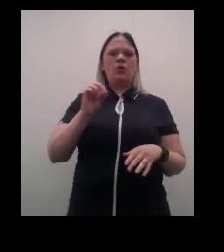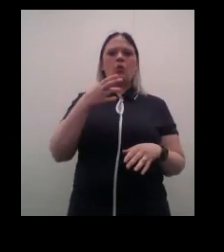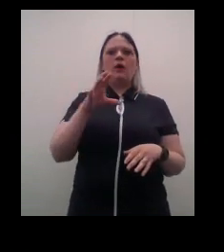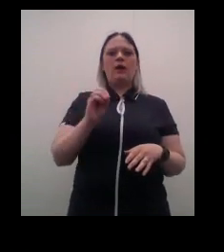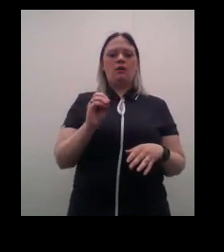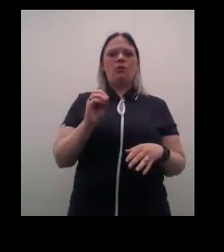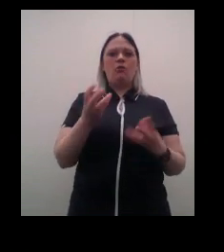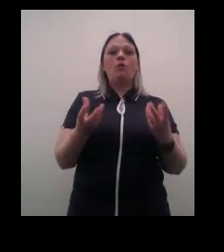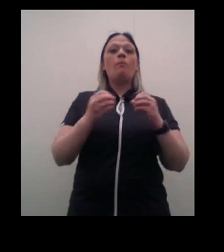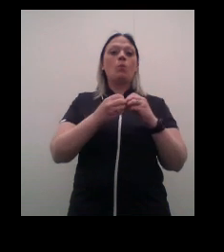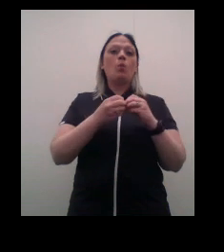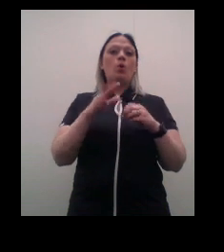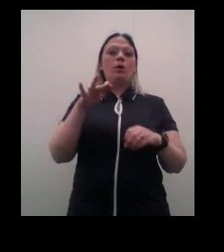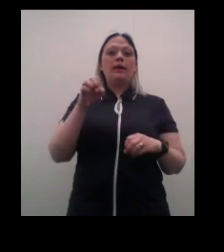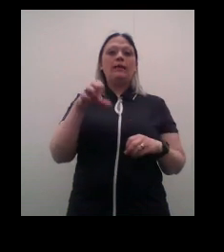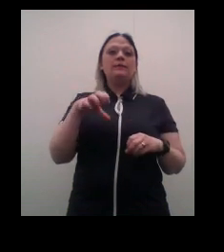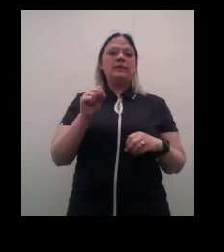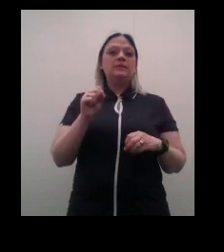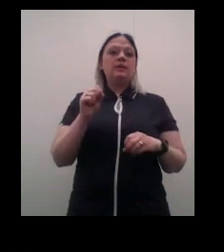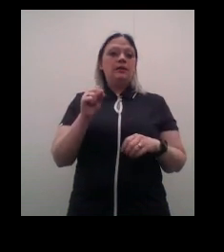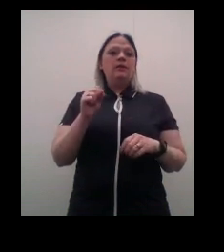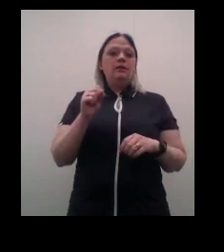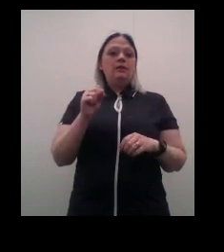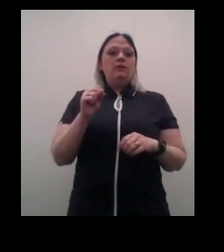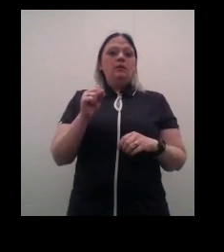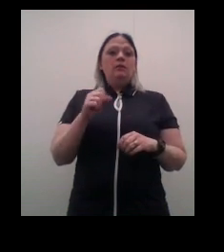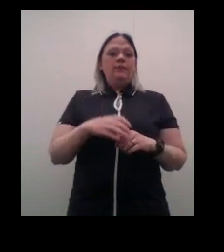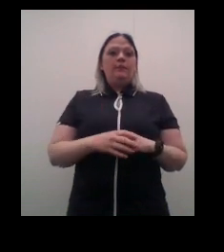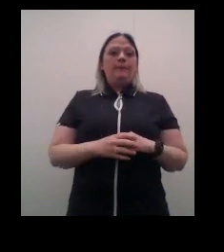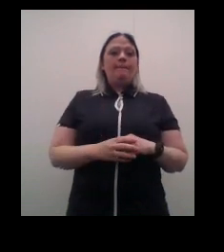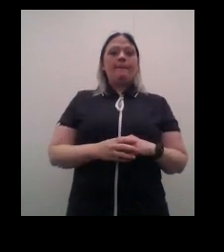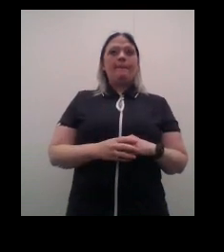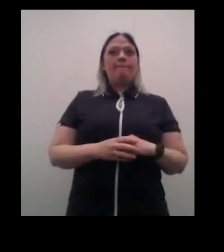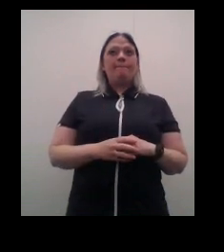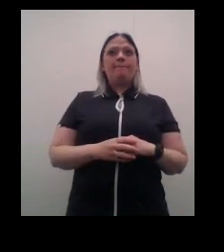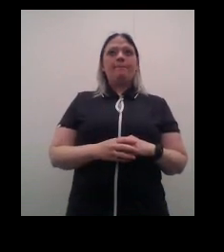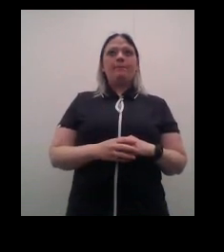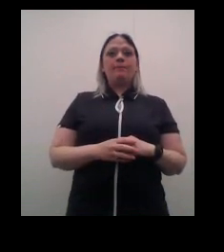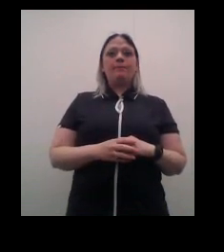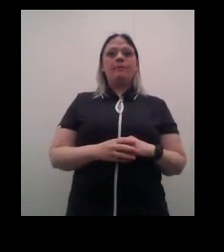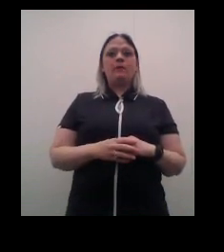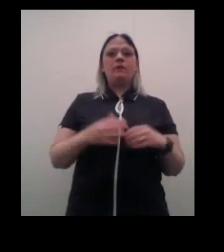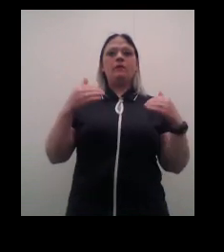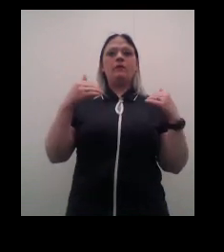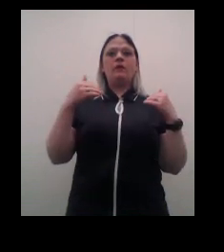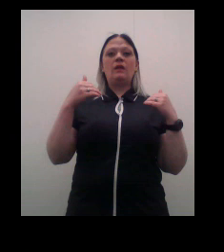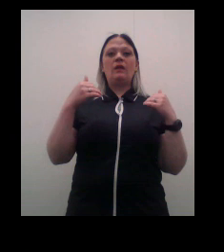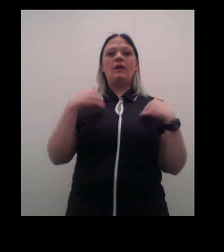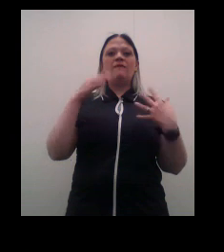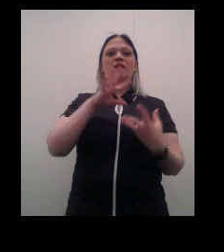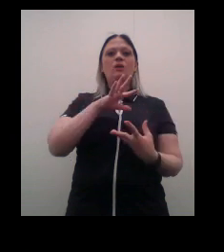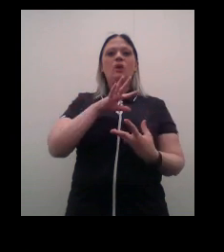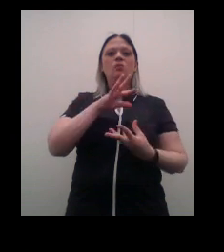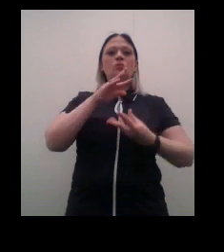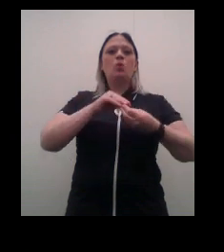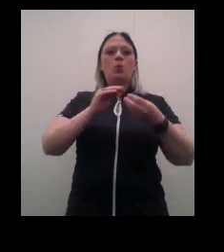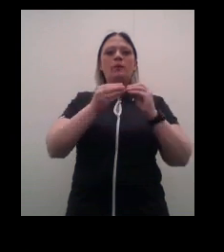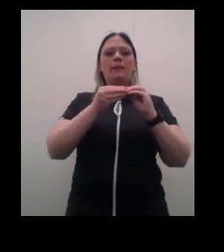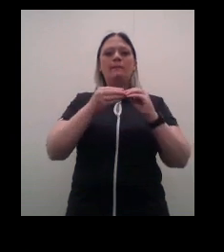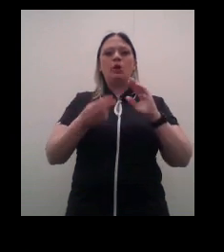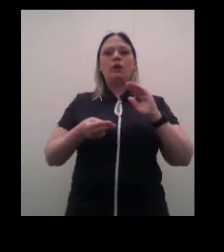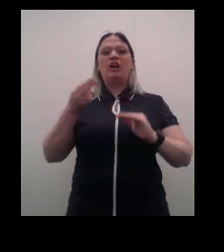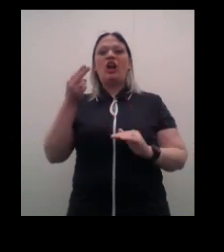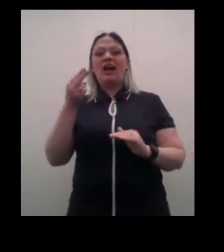and based on as well as we have a gross number of cases that are higher, and